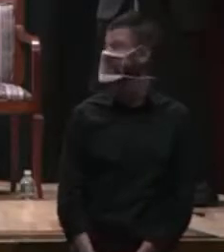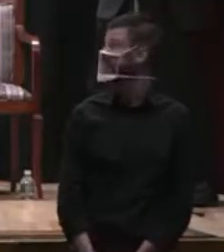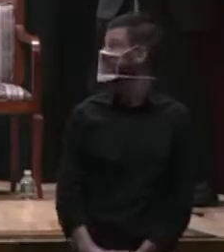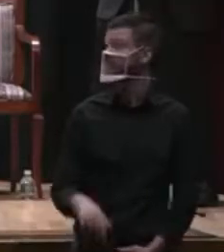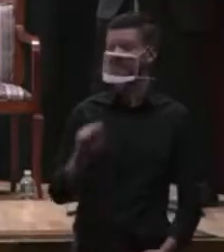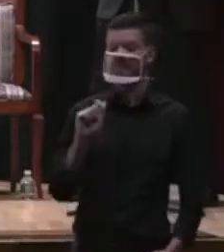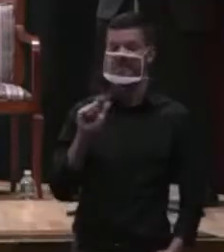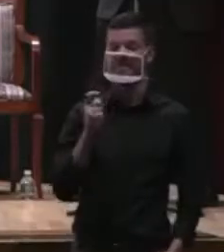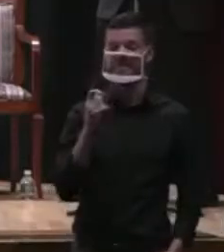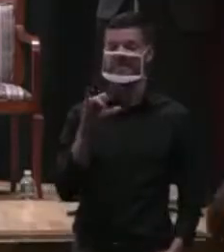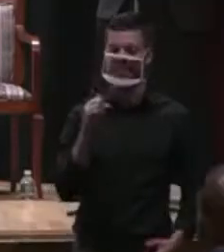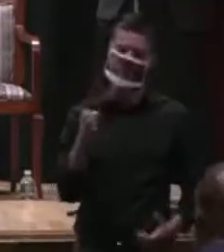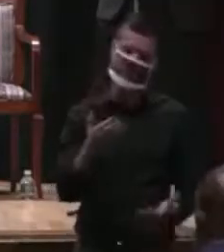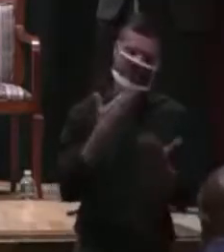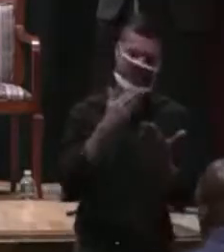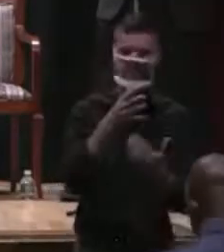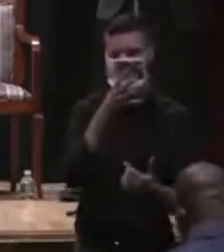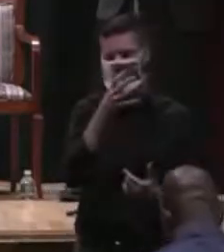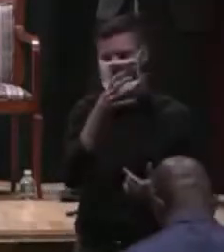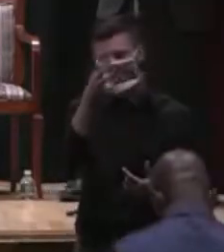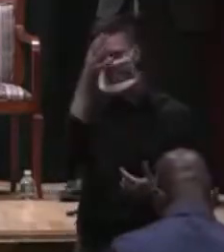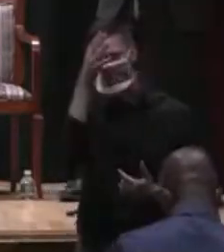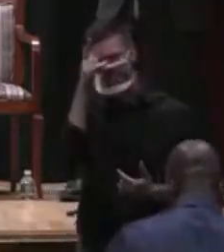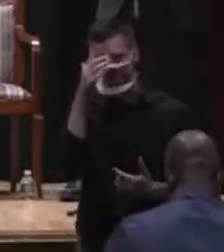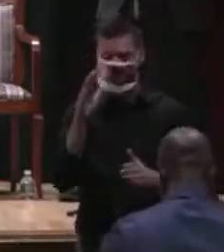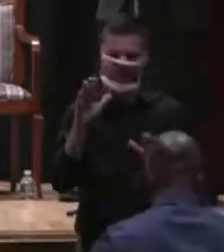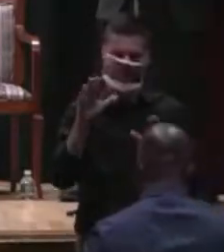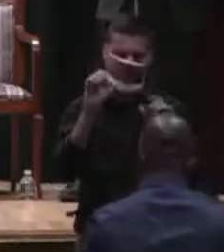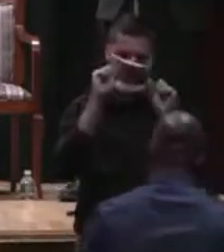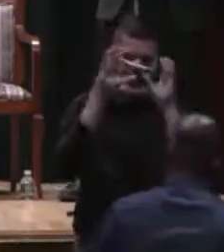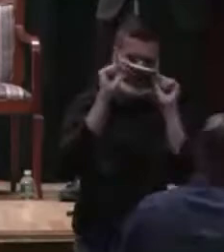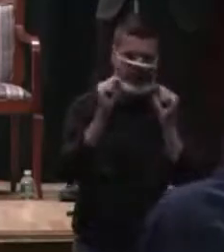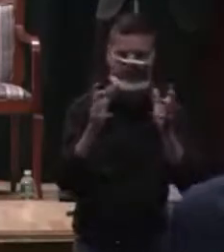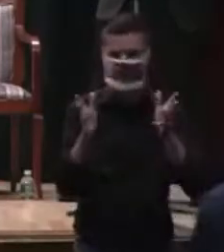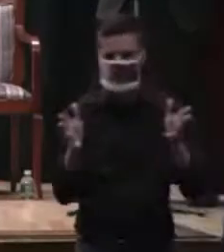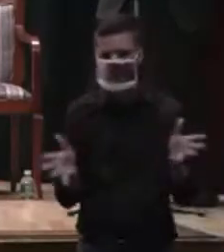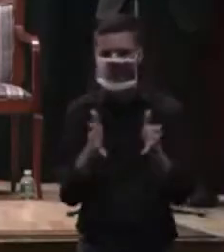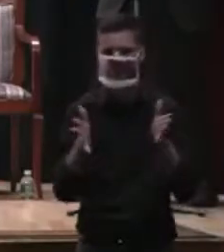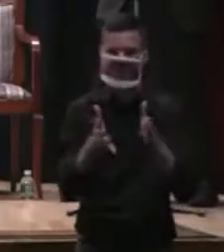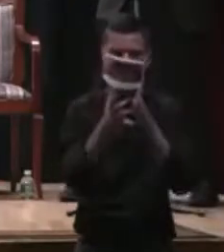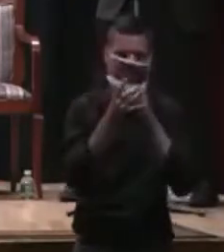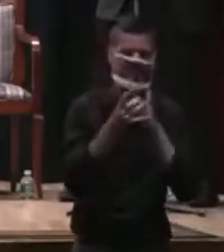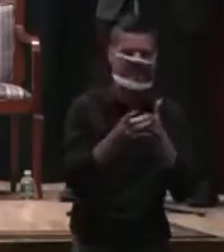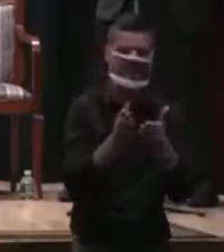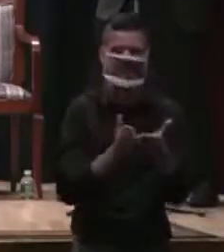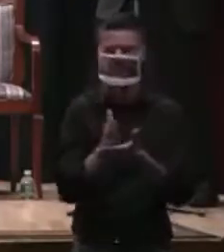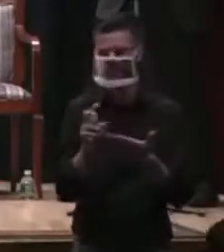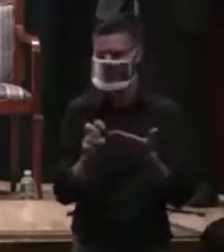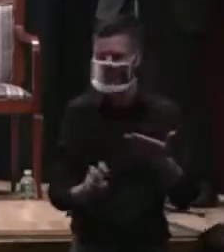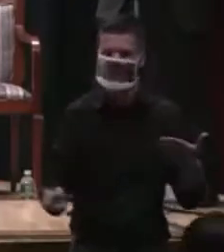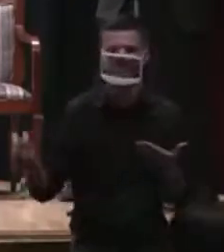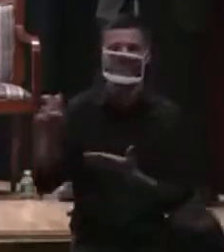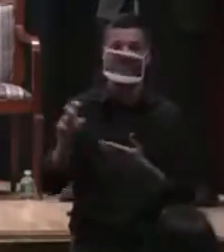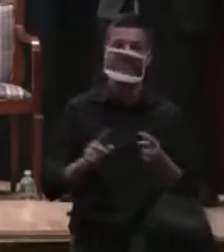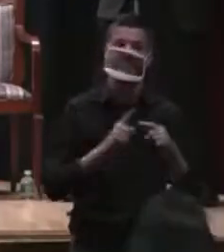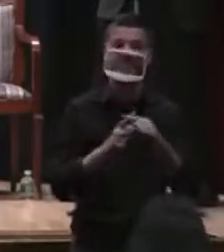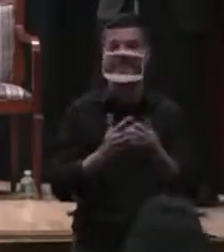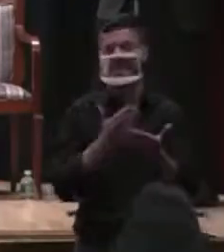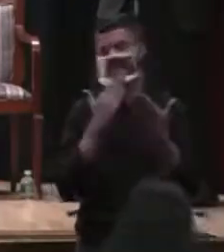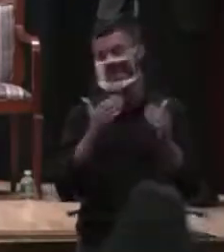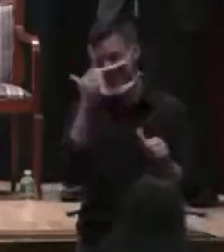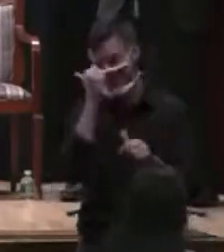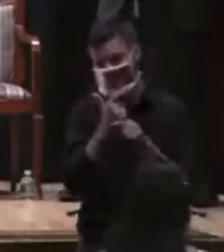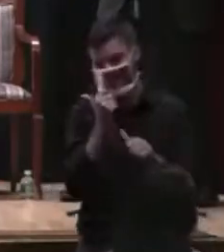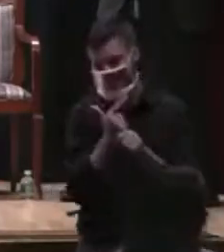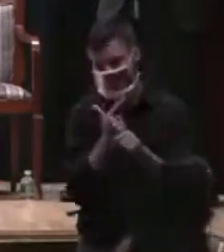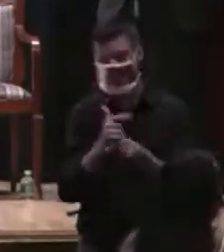Alexis would like to thank her mom and dad for their amazing encouragement and guidance through this long journey. She would also like to thank her siblings and